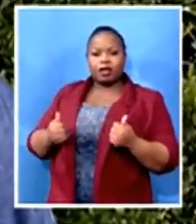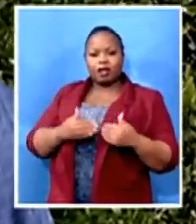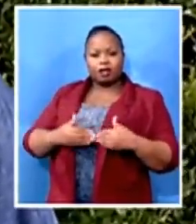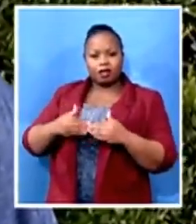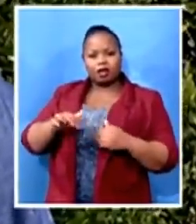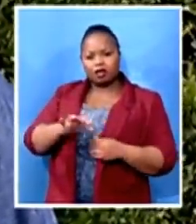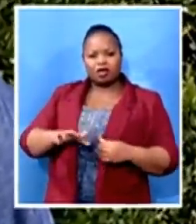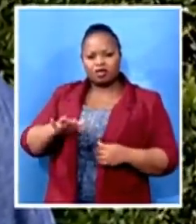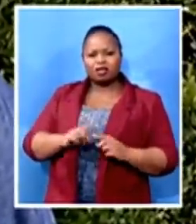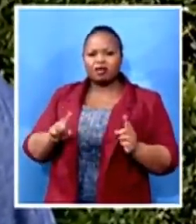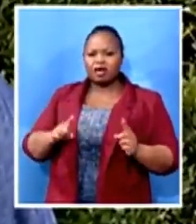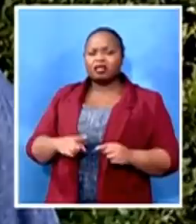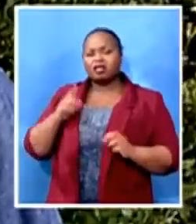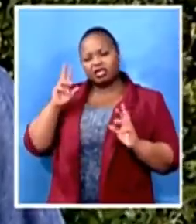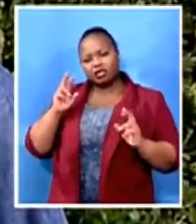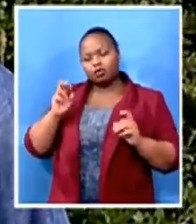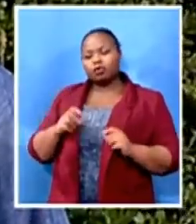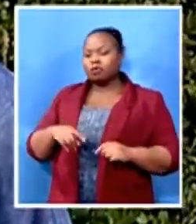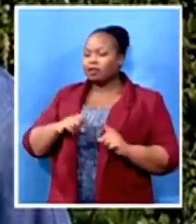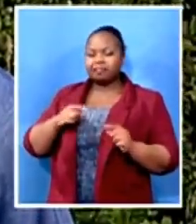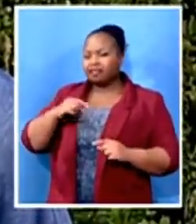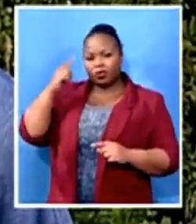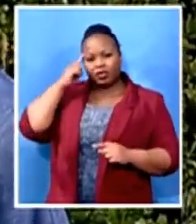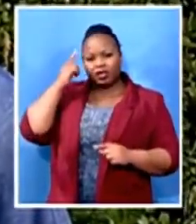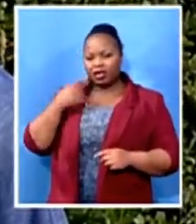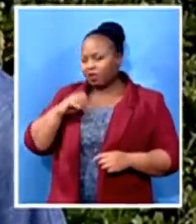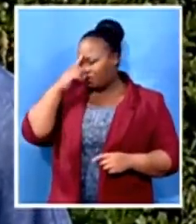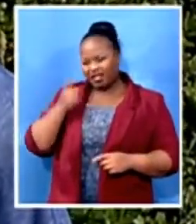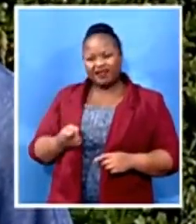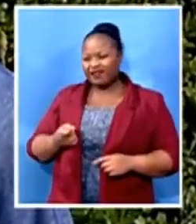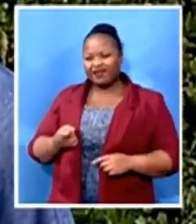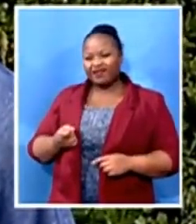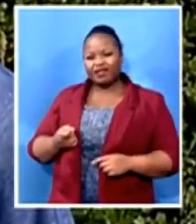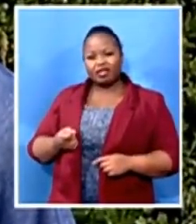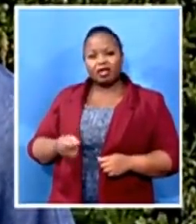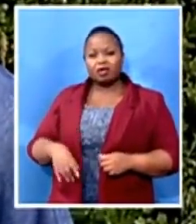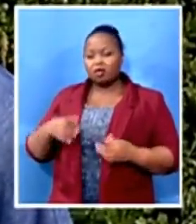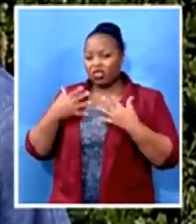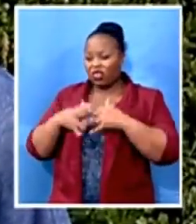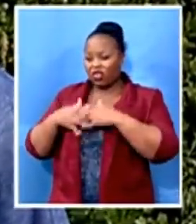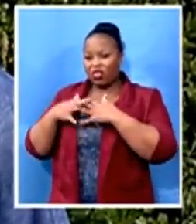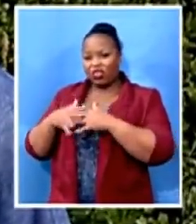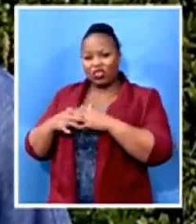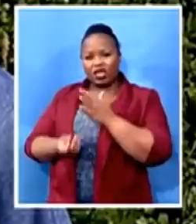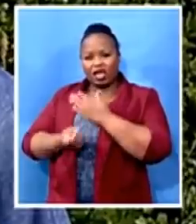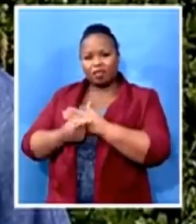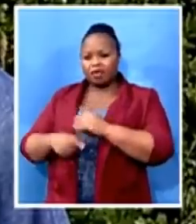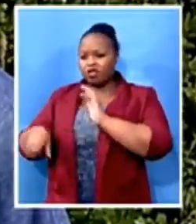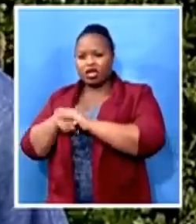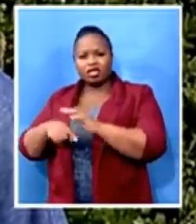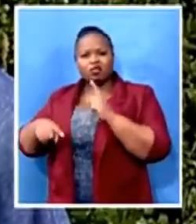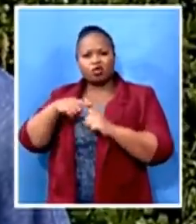but I don't believe so, that there could be such kind of carelessness where PUIs, people